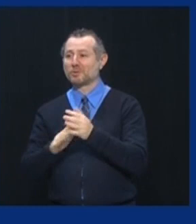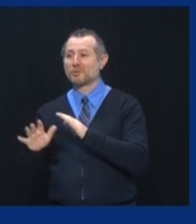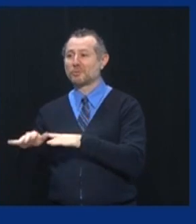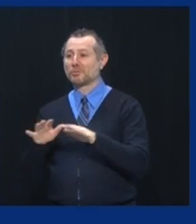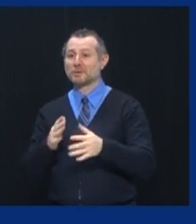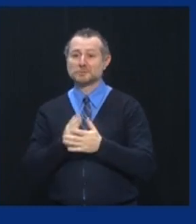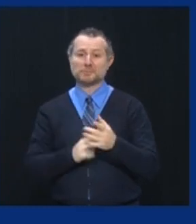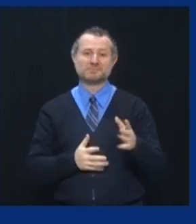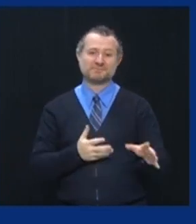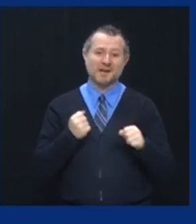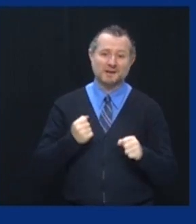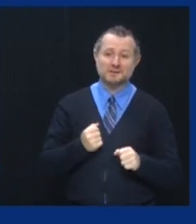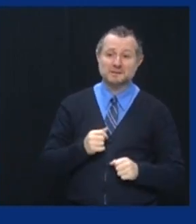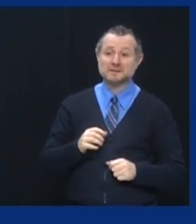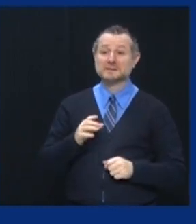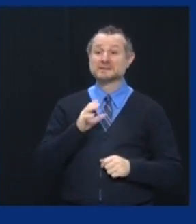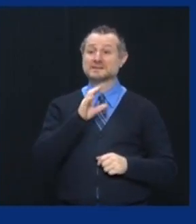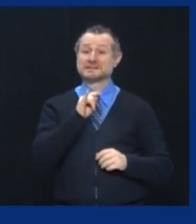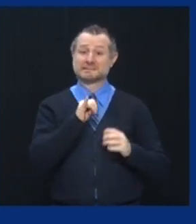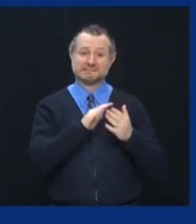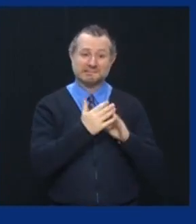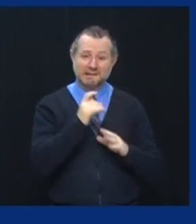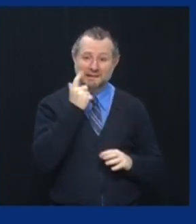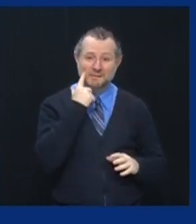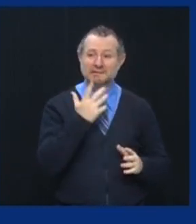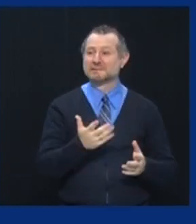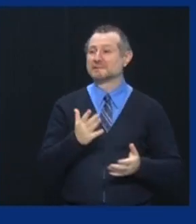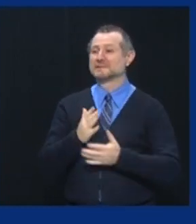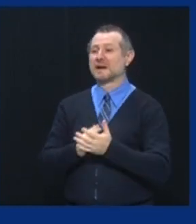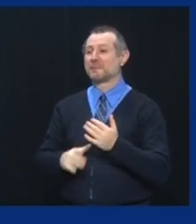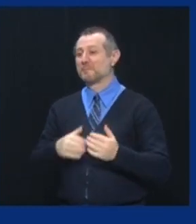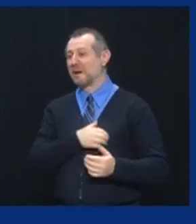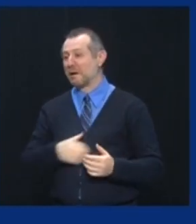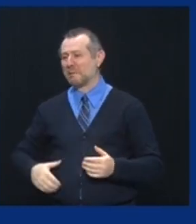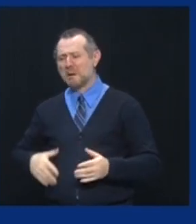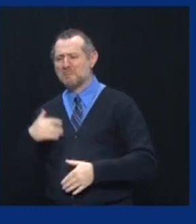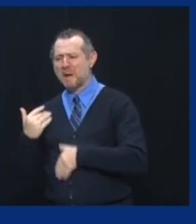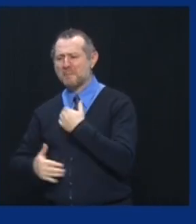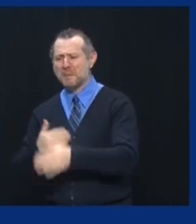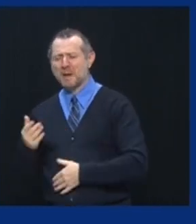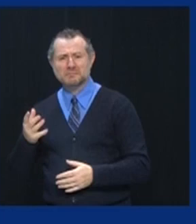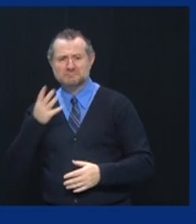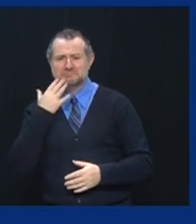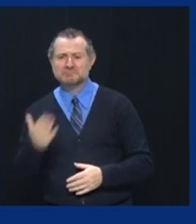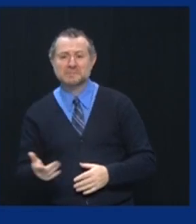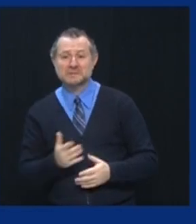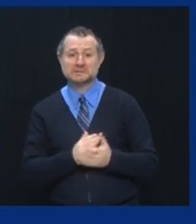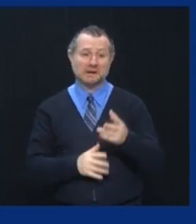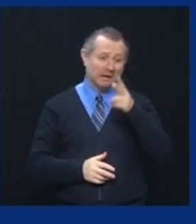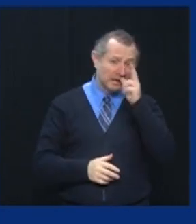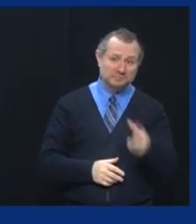Some mayors are better than others, you know. You take 50 states. Some governors are better than